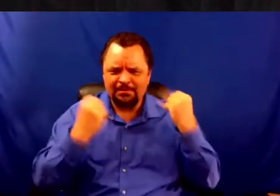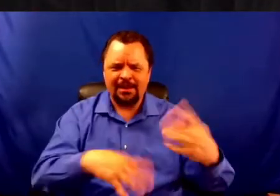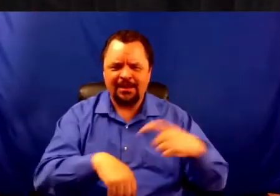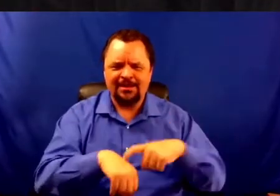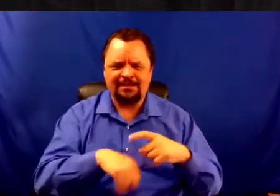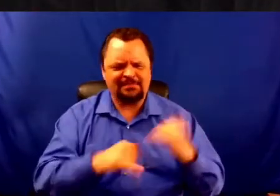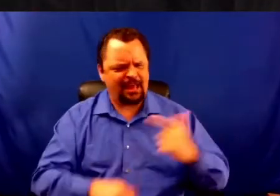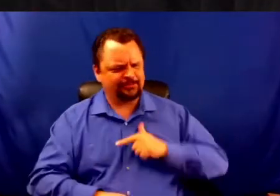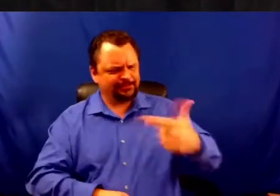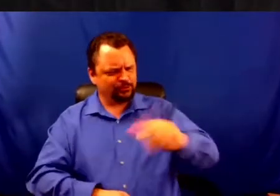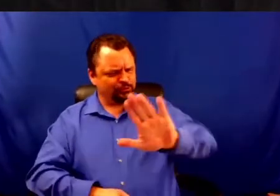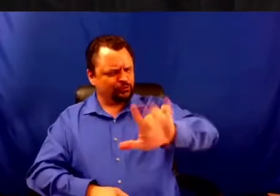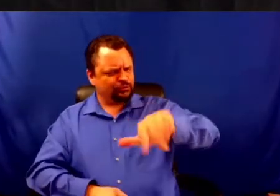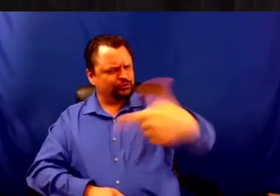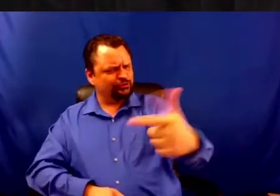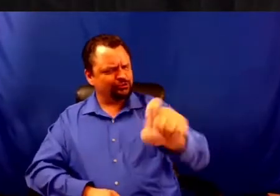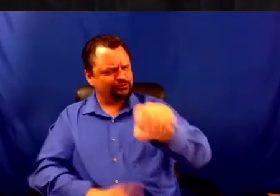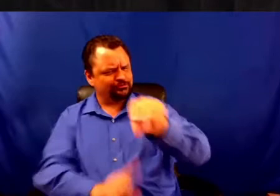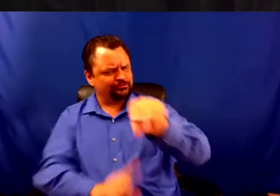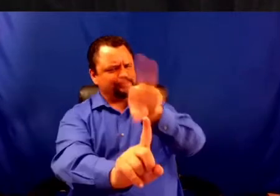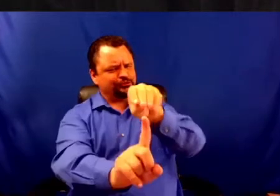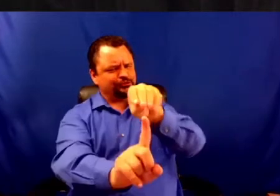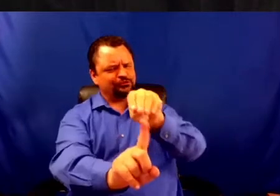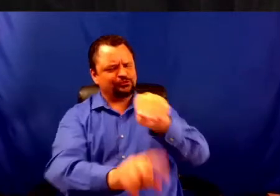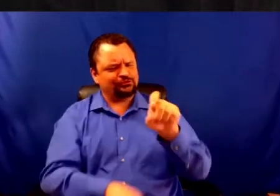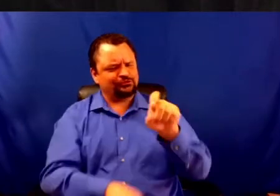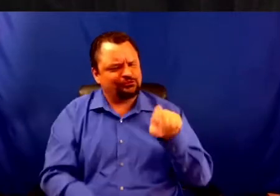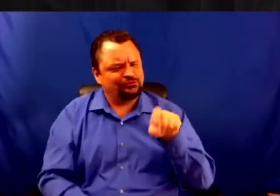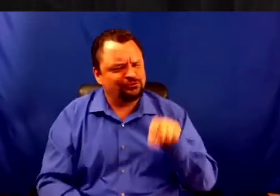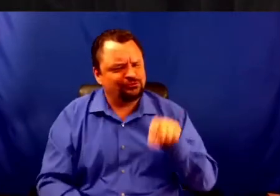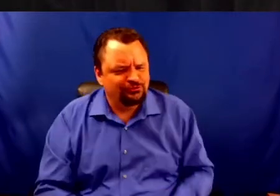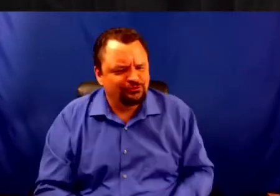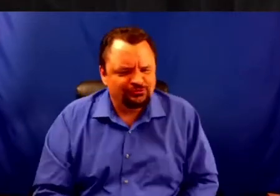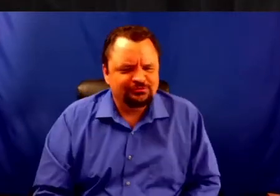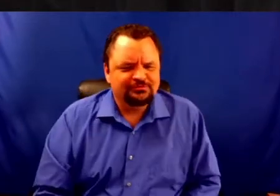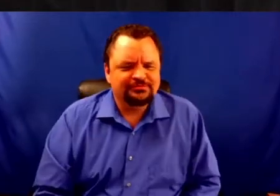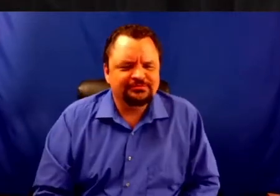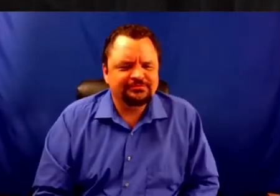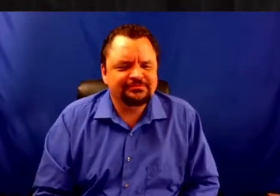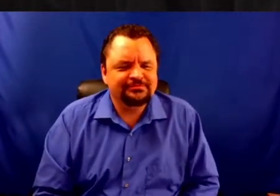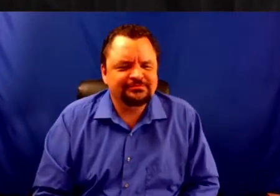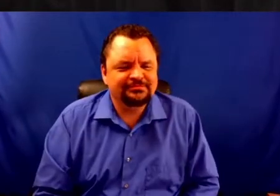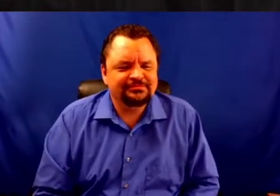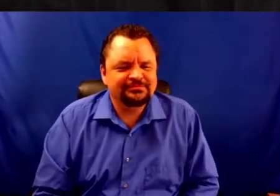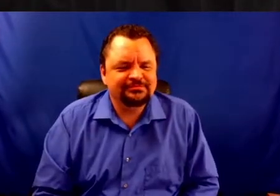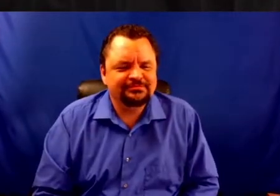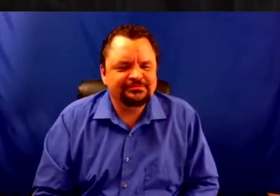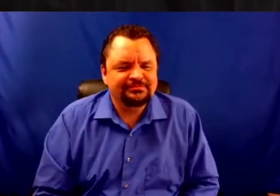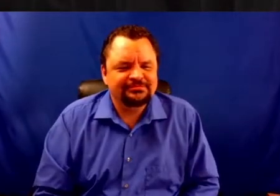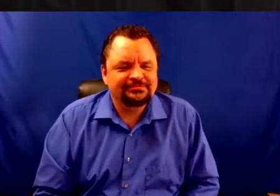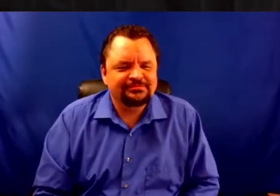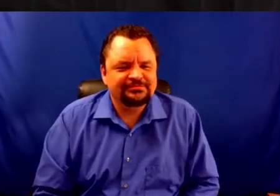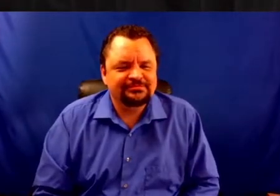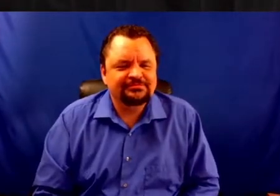Sonrisa. Okay, we'll take several here. Sonrían. Sorry. Bonitos todos, guapos.